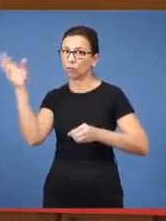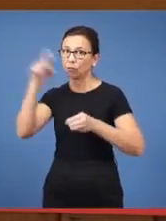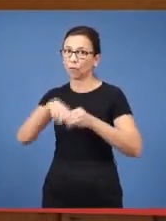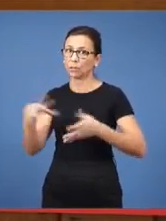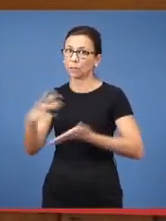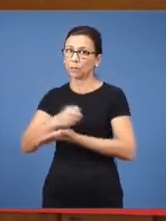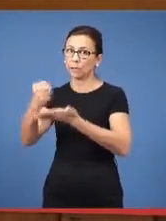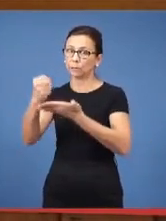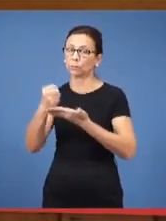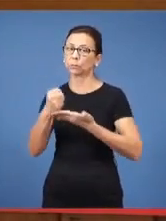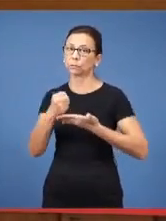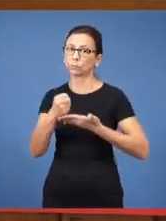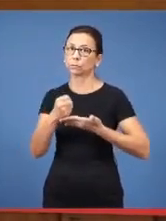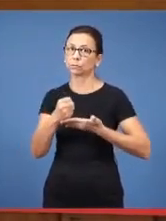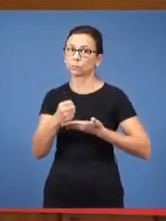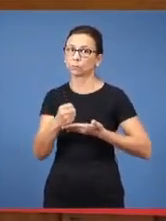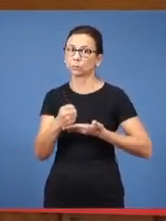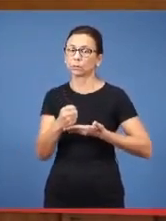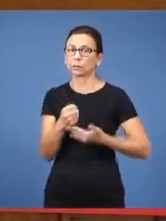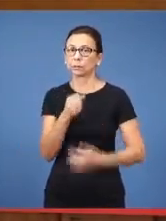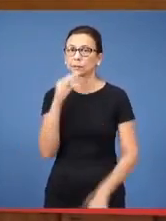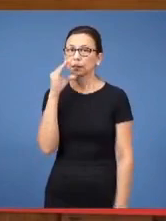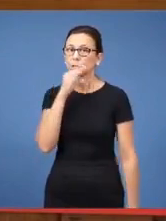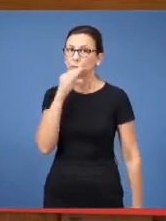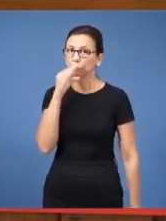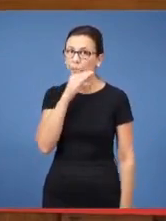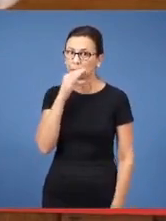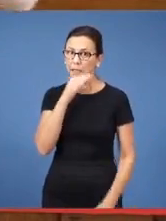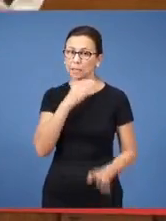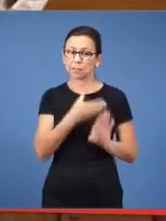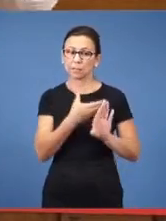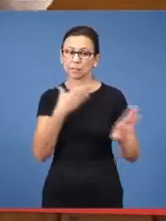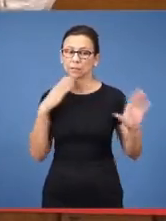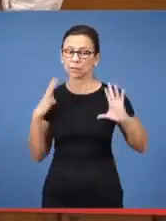because I'm coming at any moment. So we need to do it quickly.